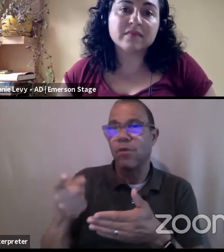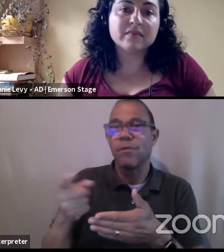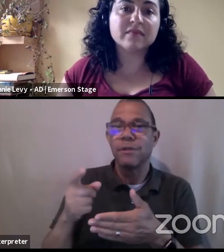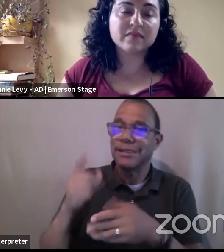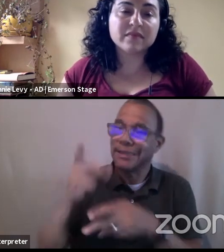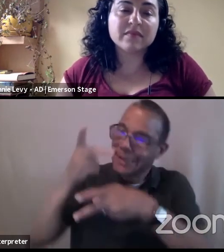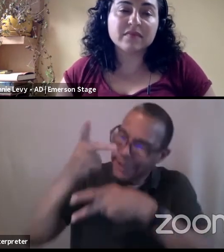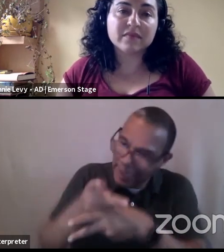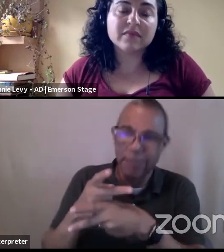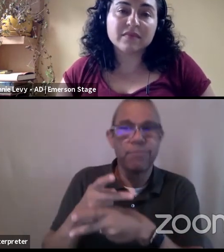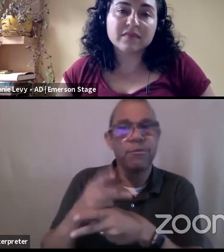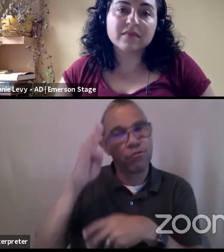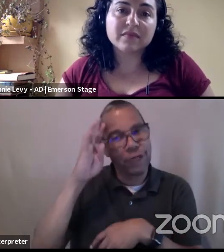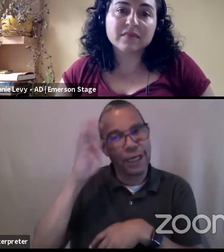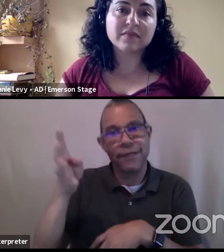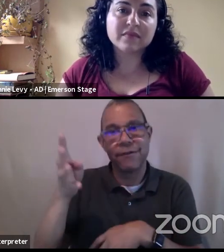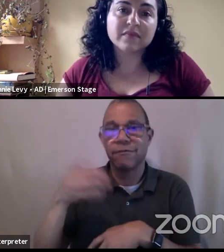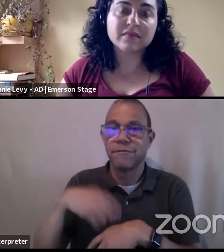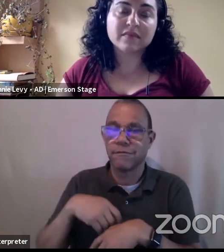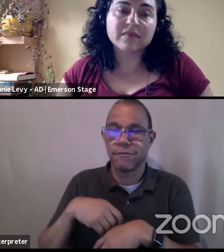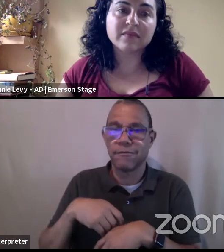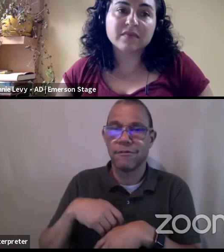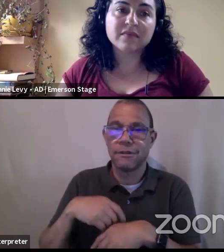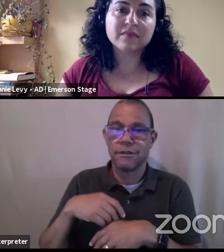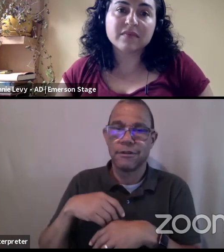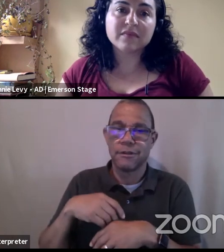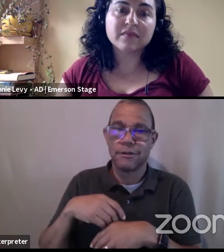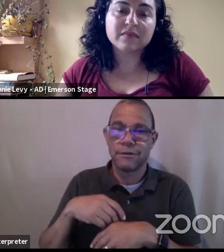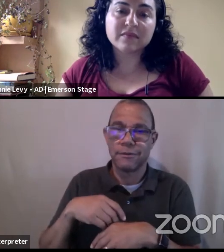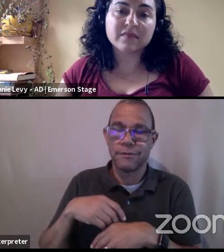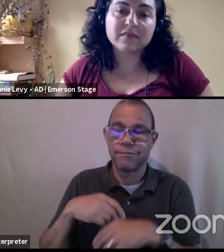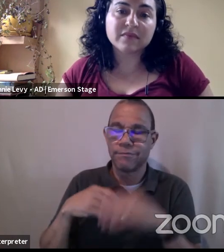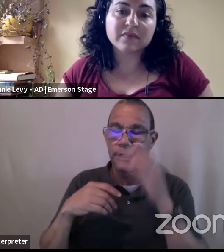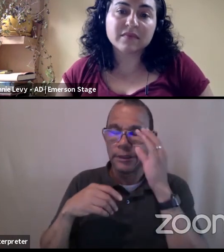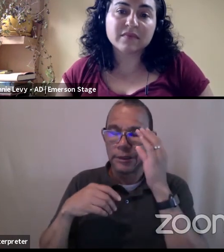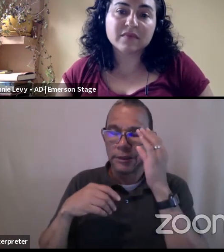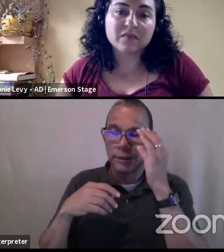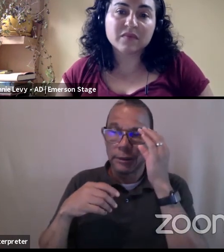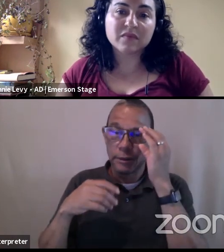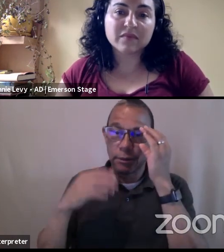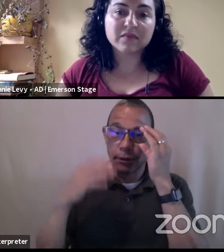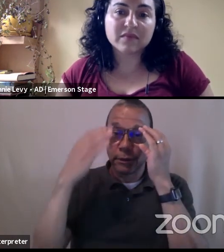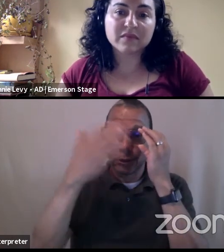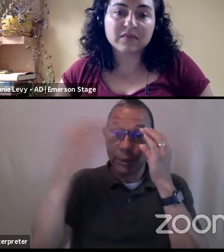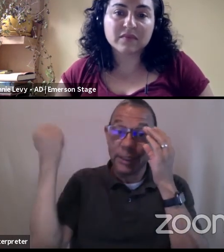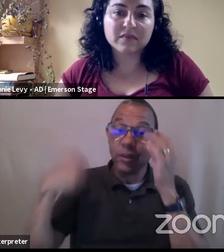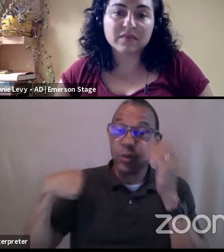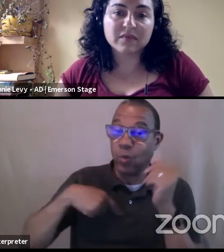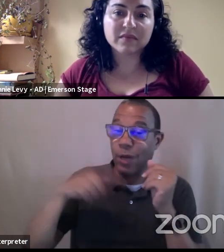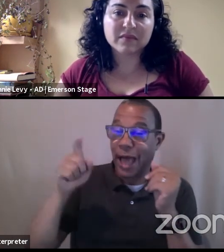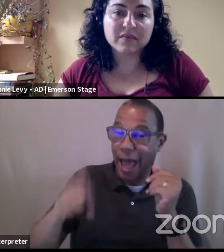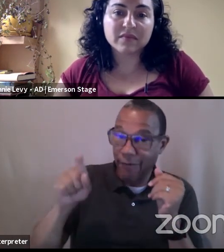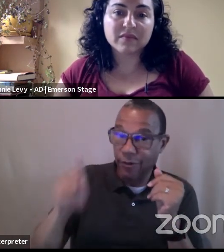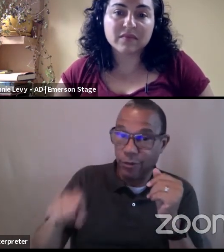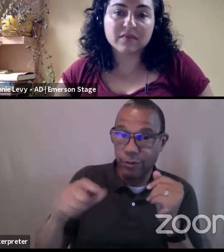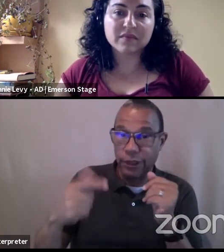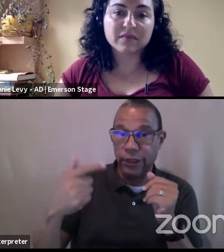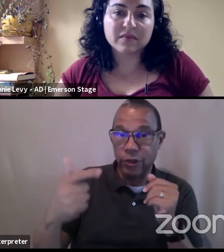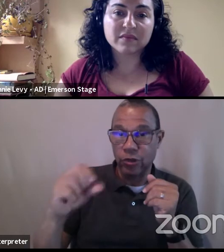circumstance because, because we, we have to be generic, a generative artist. We can't be